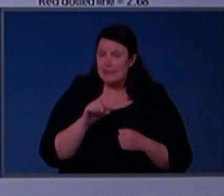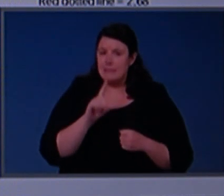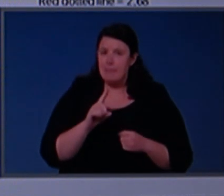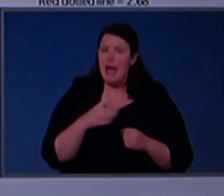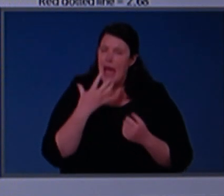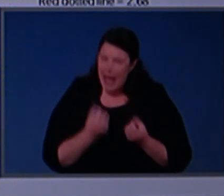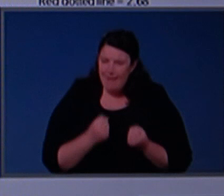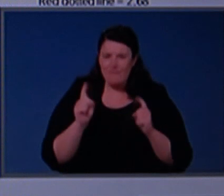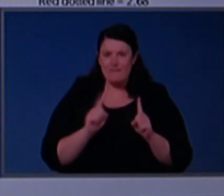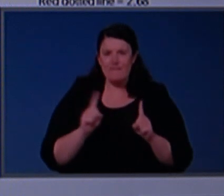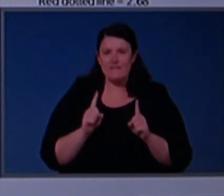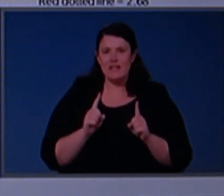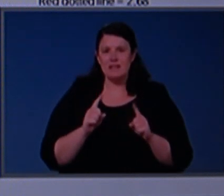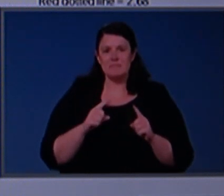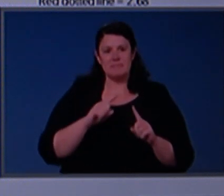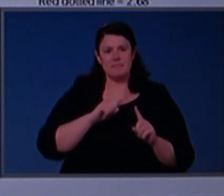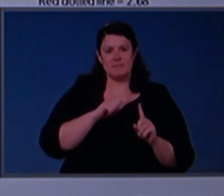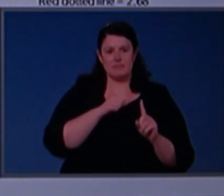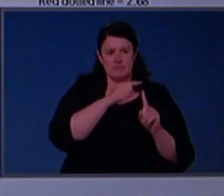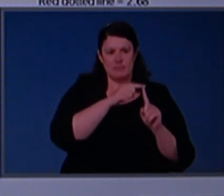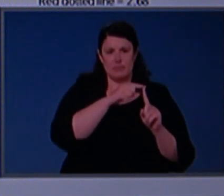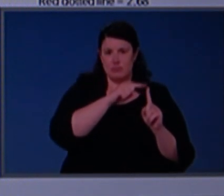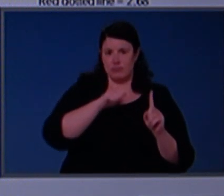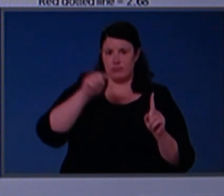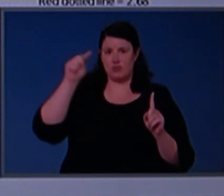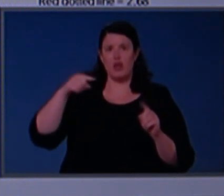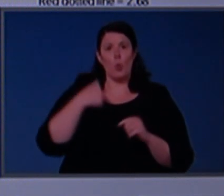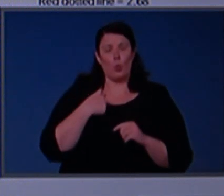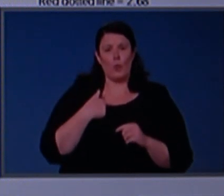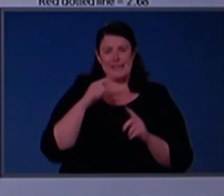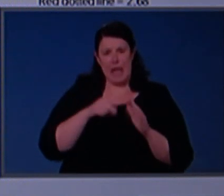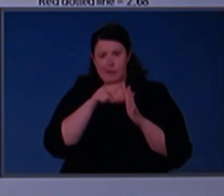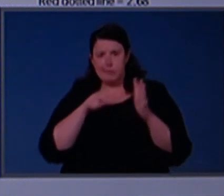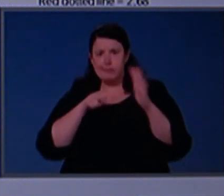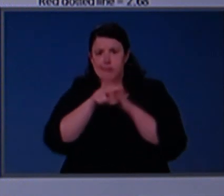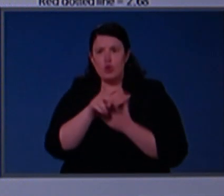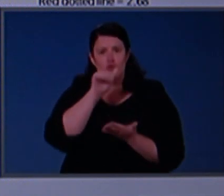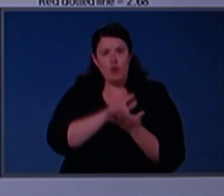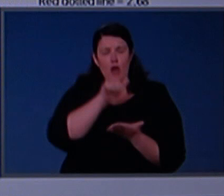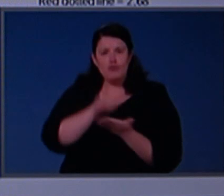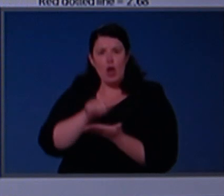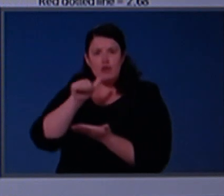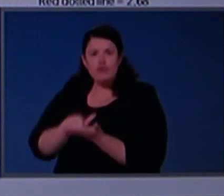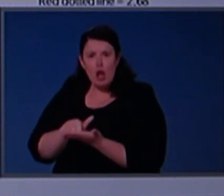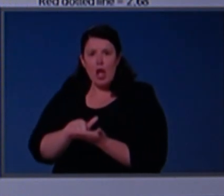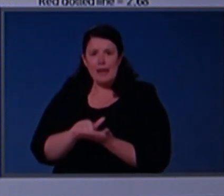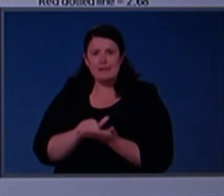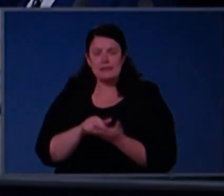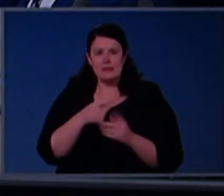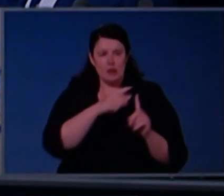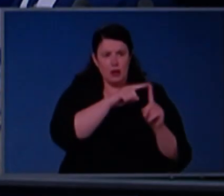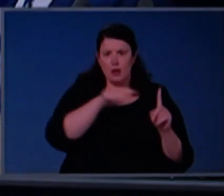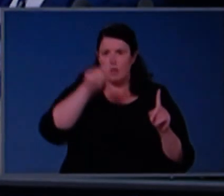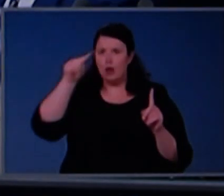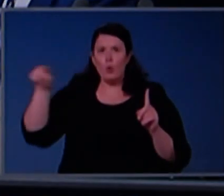broadening of the error margins for each of these things, particularly in states where there are very low case numbers. That's